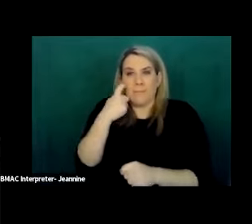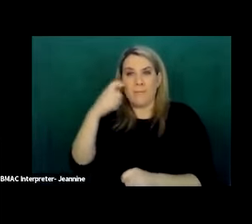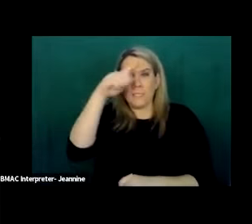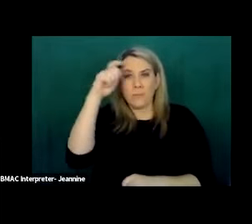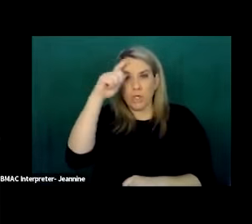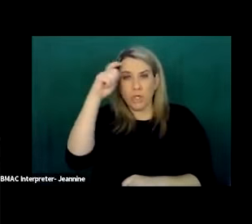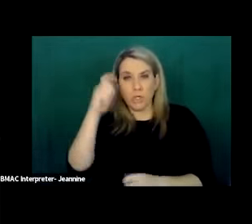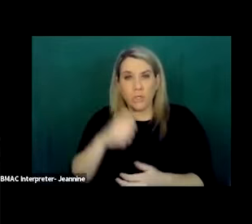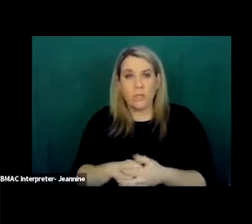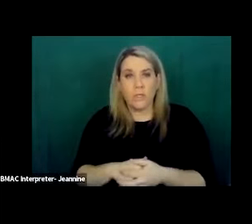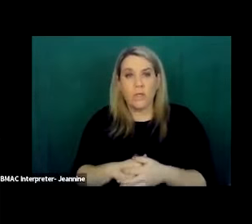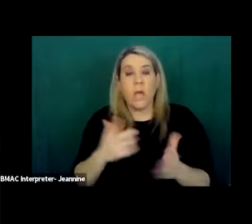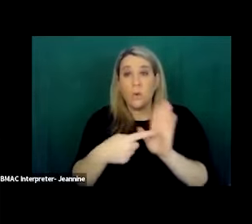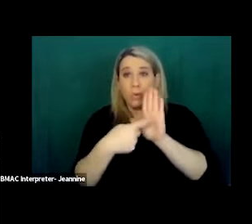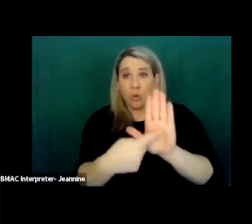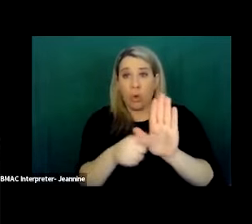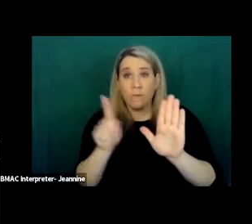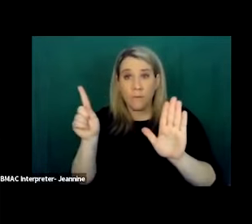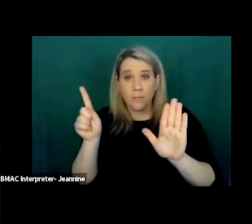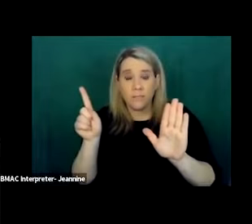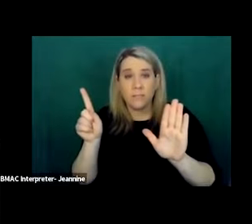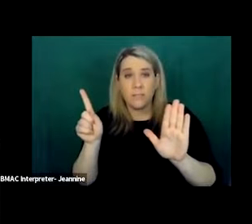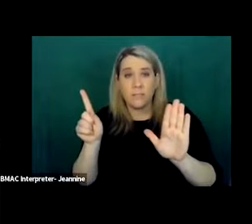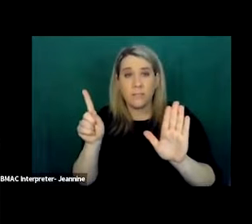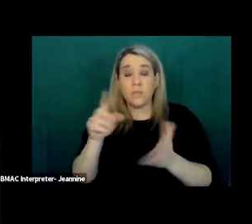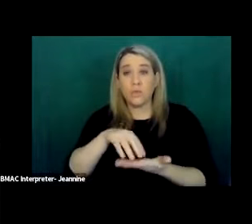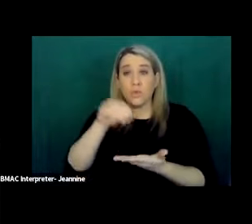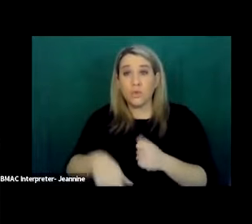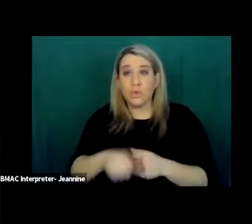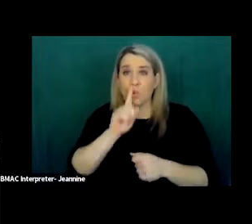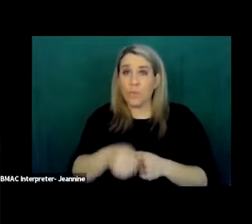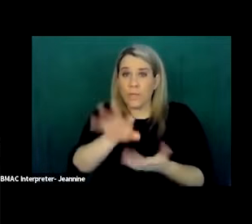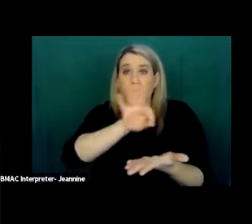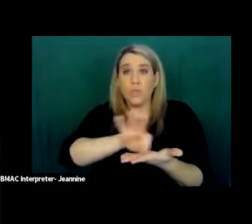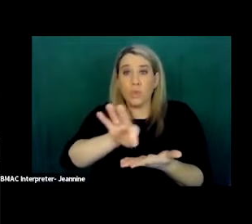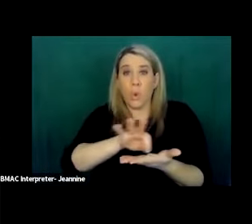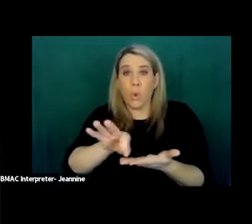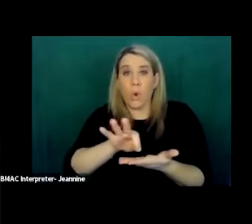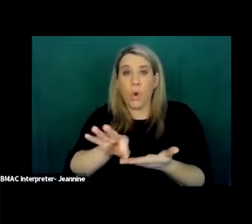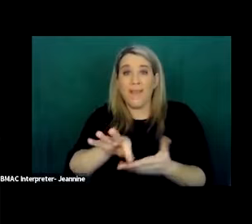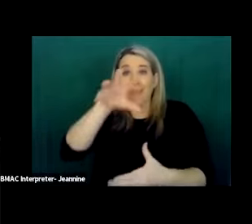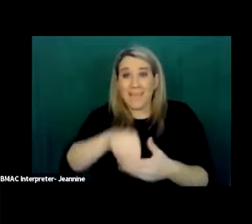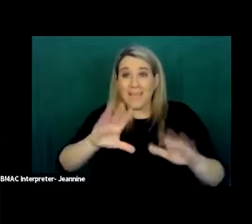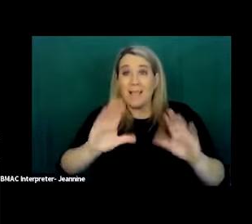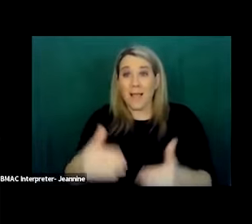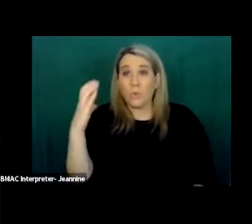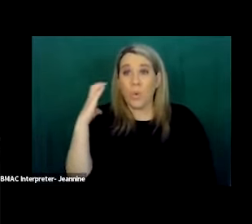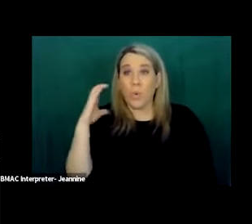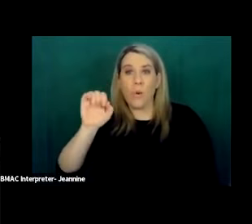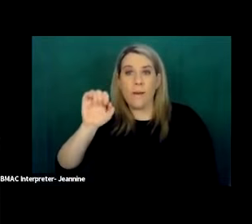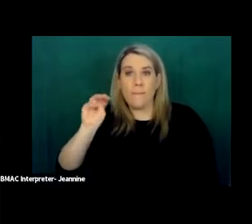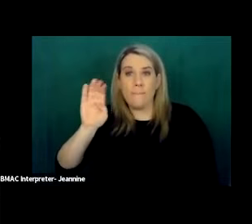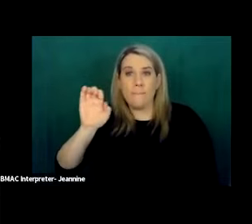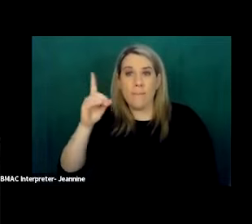And specifically, I wanted to point out here that the students really rated the embedded coach. So in this situation,